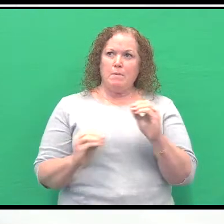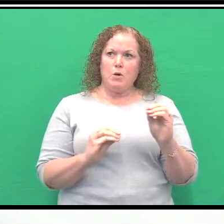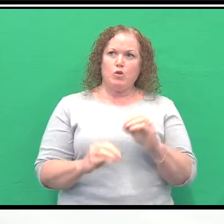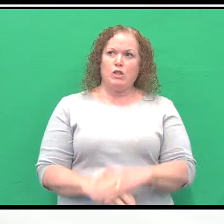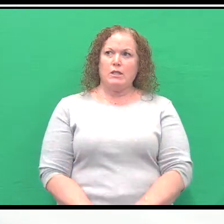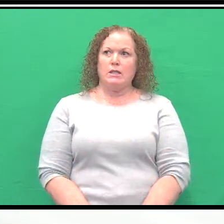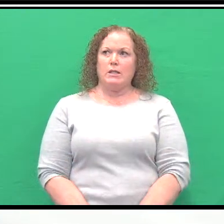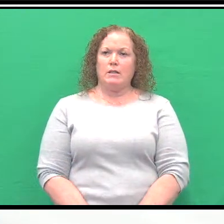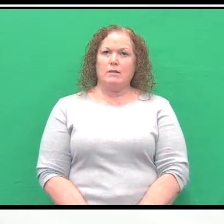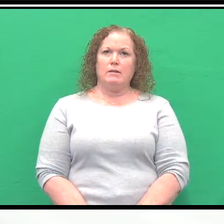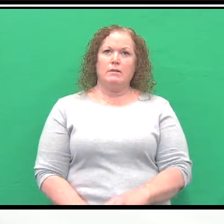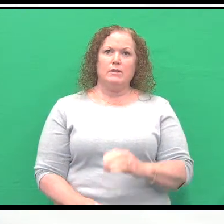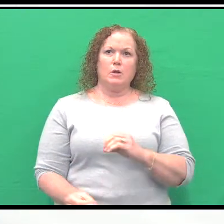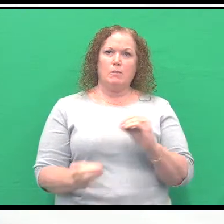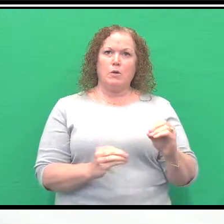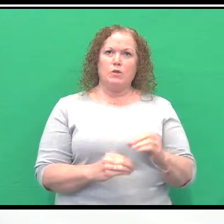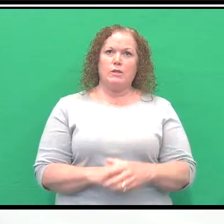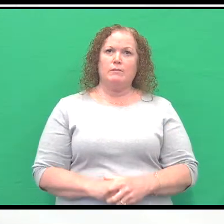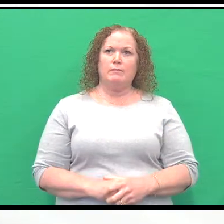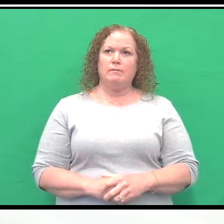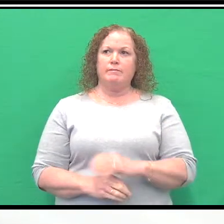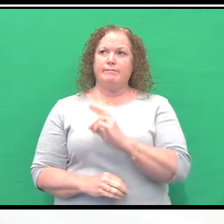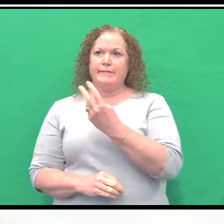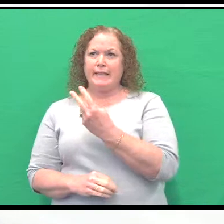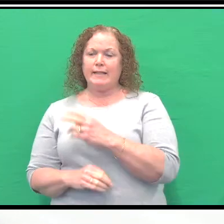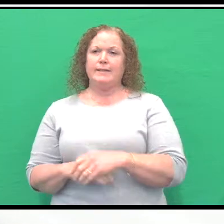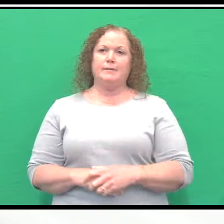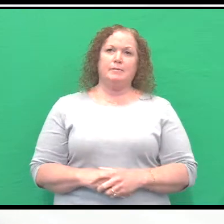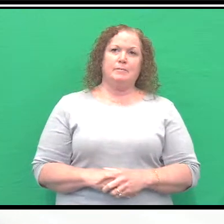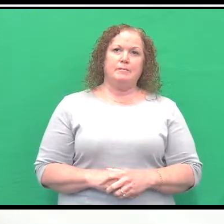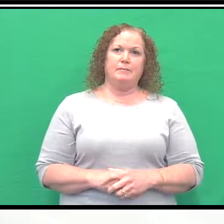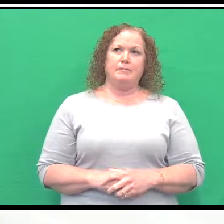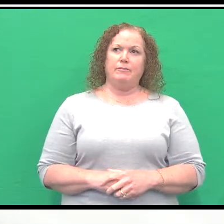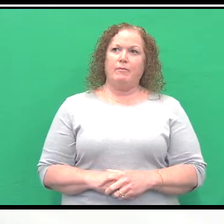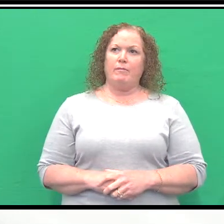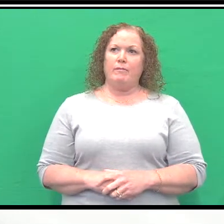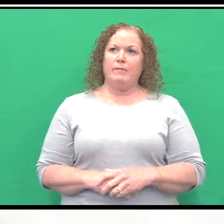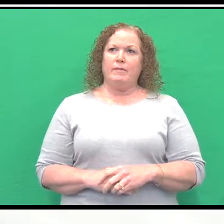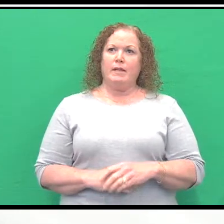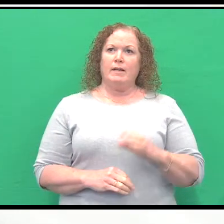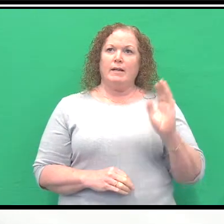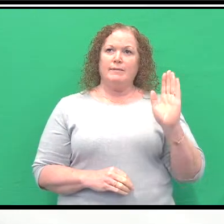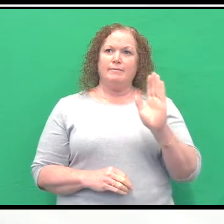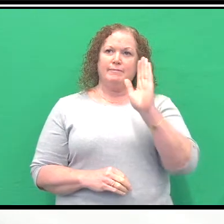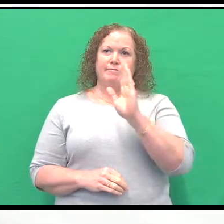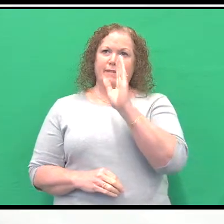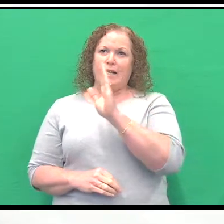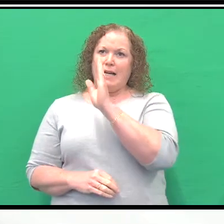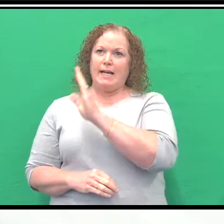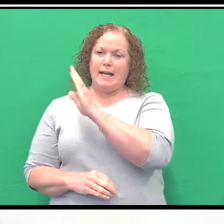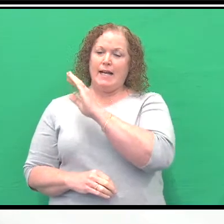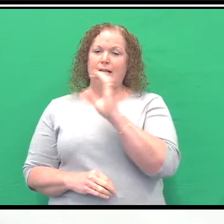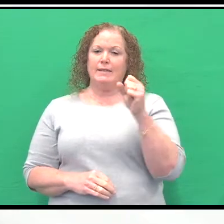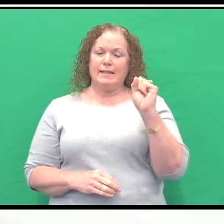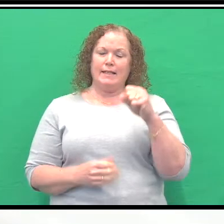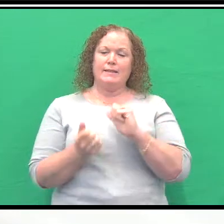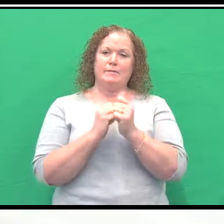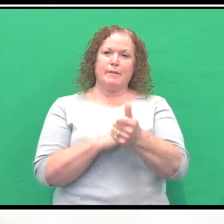So moved. How about a second? Second. All in favor? Aye. Motion